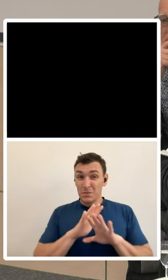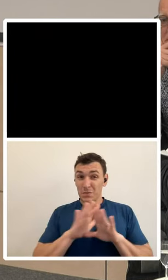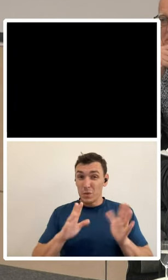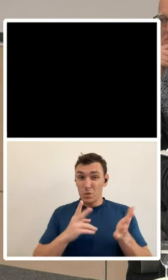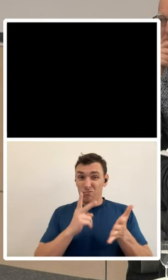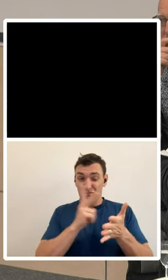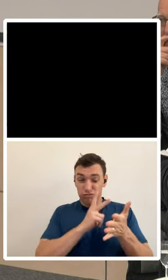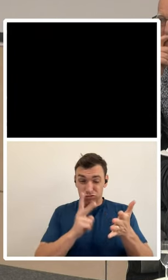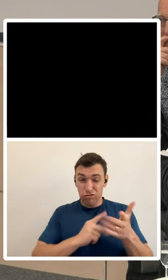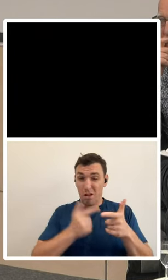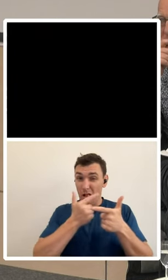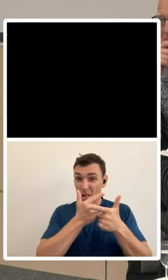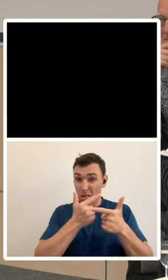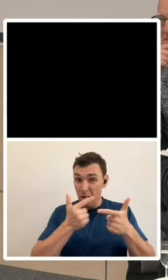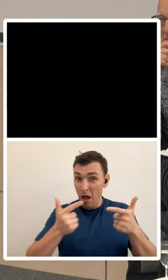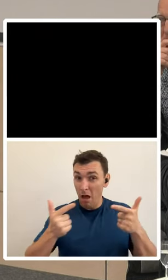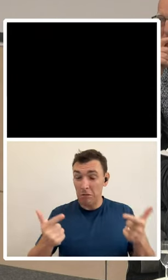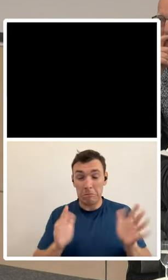basically.